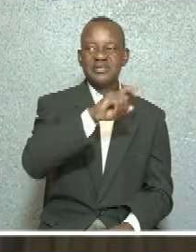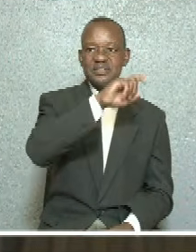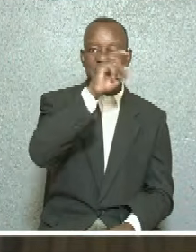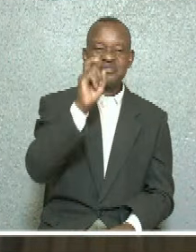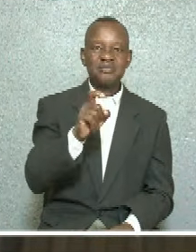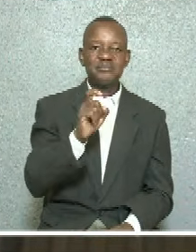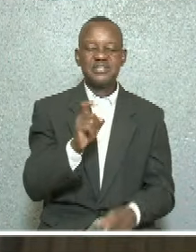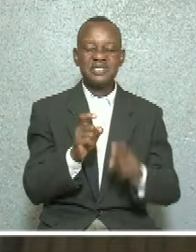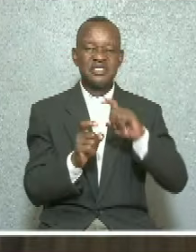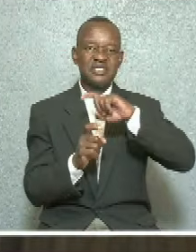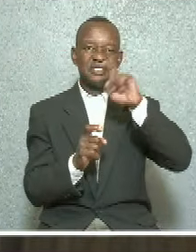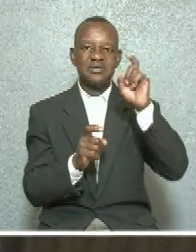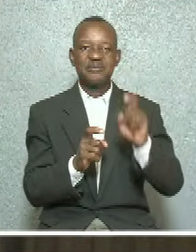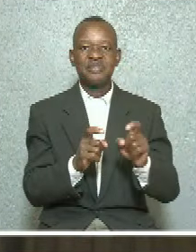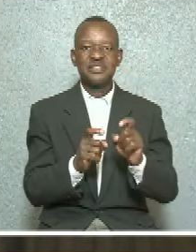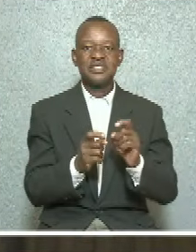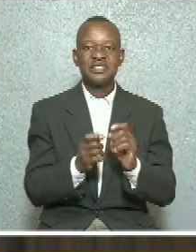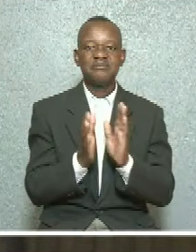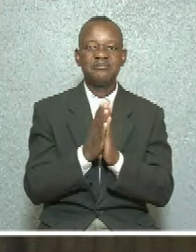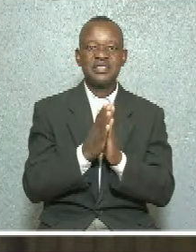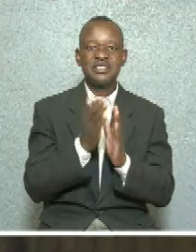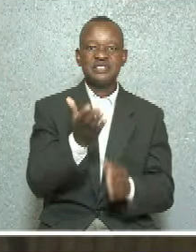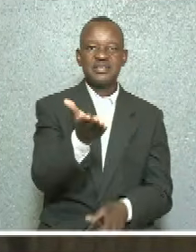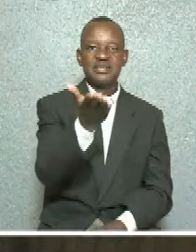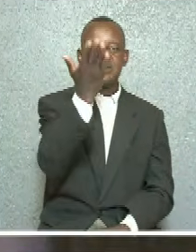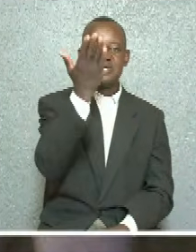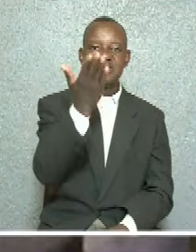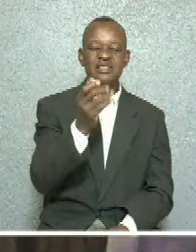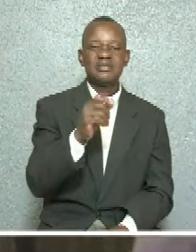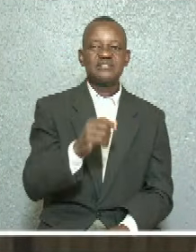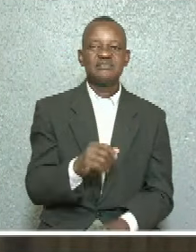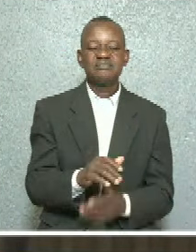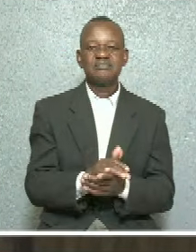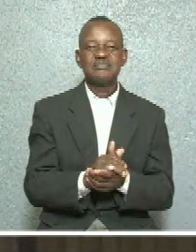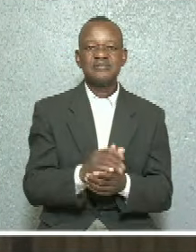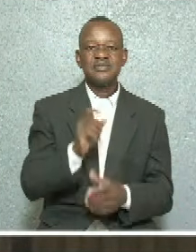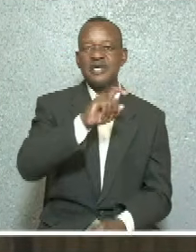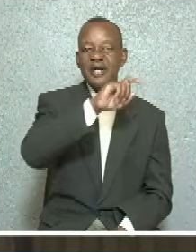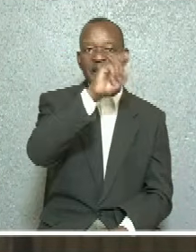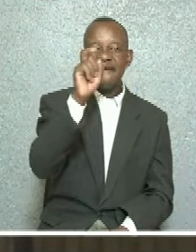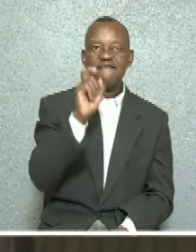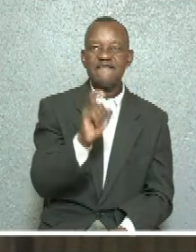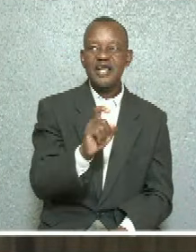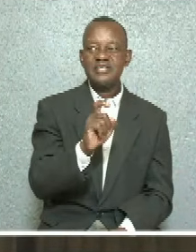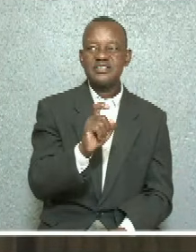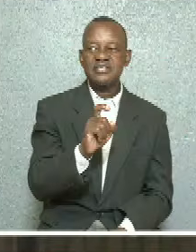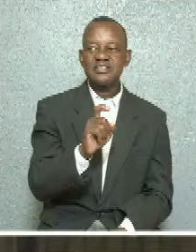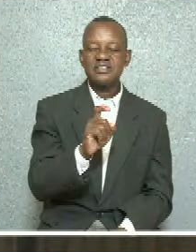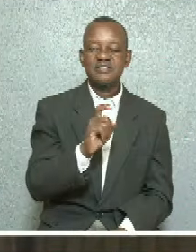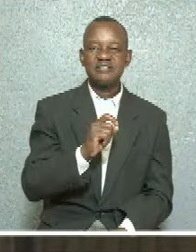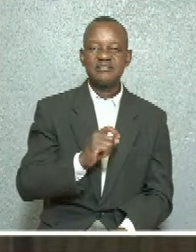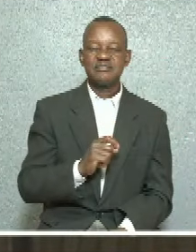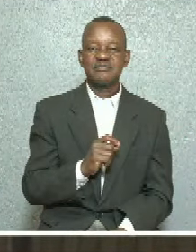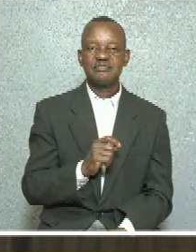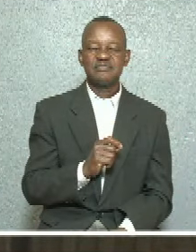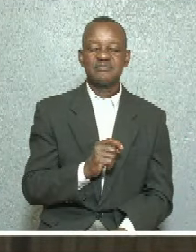up. What's your question? Tell us your name and ask us the question.